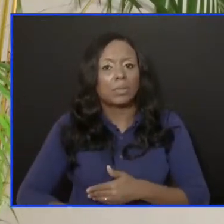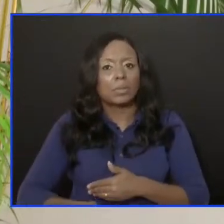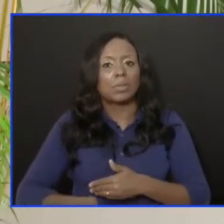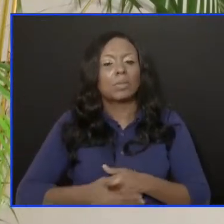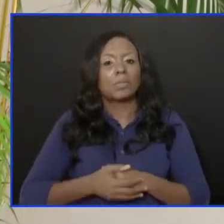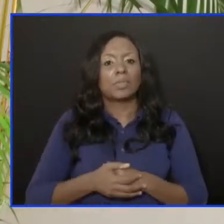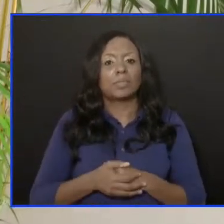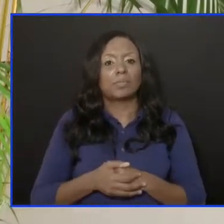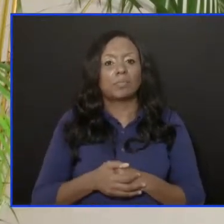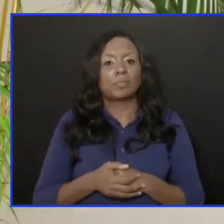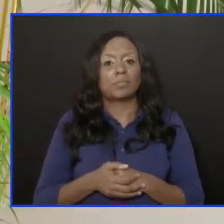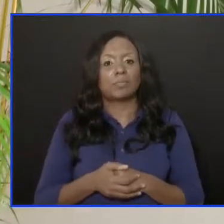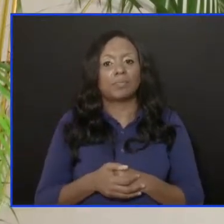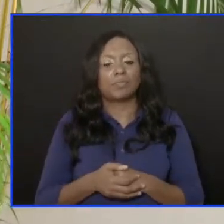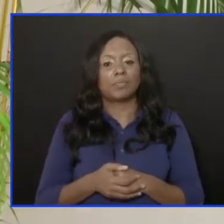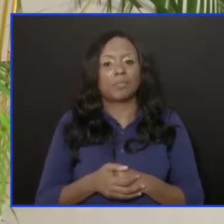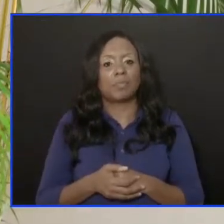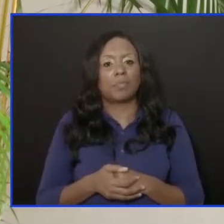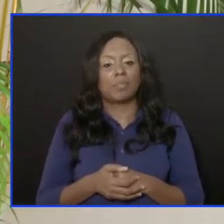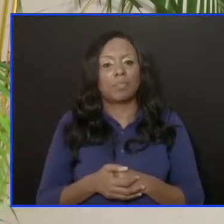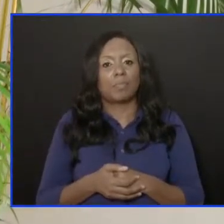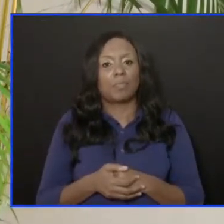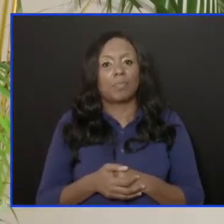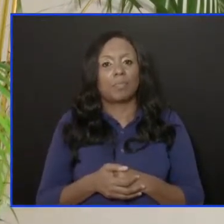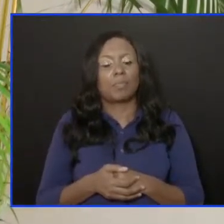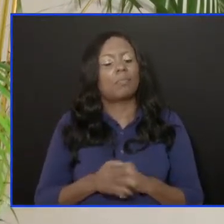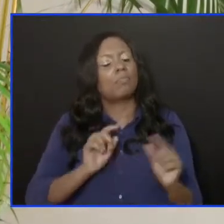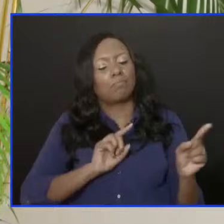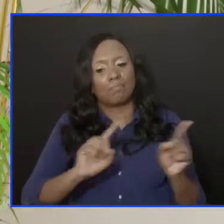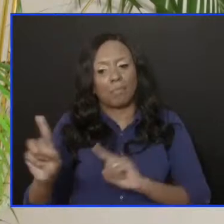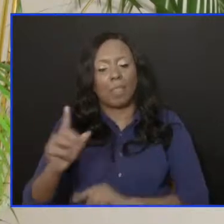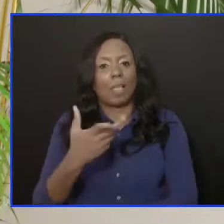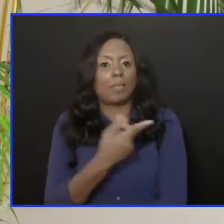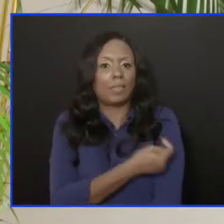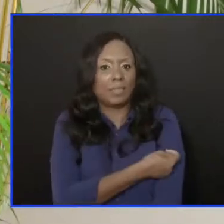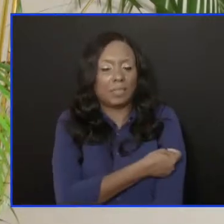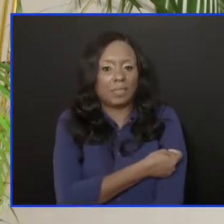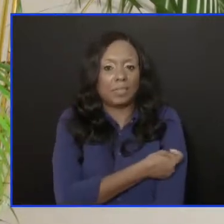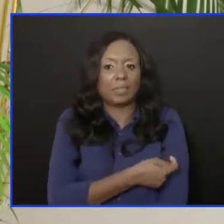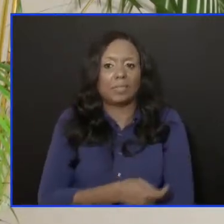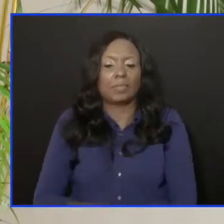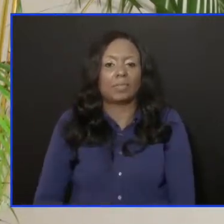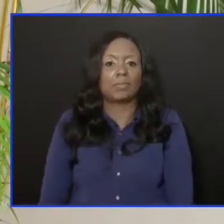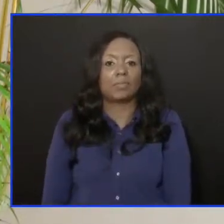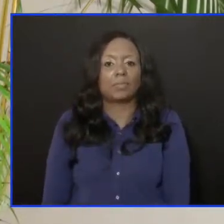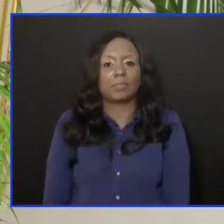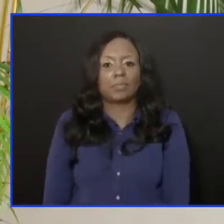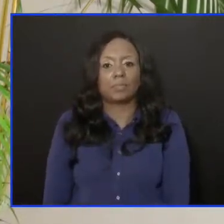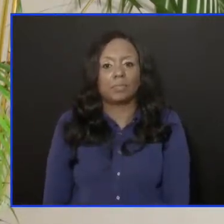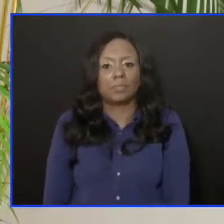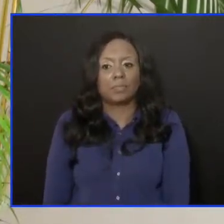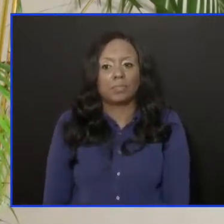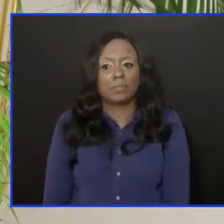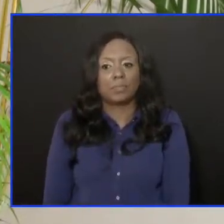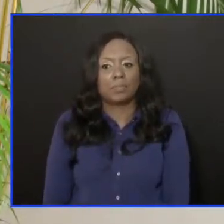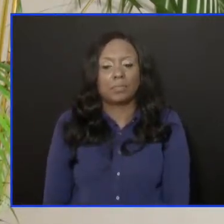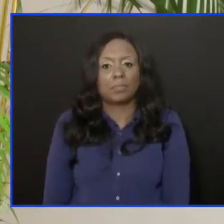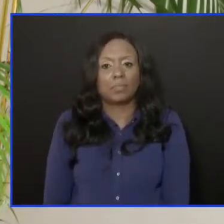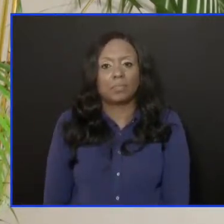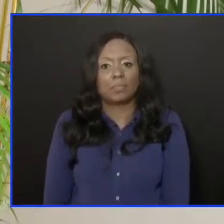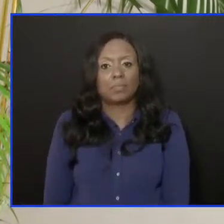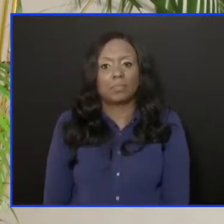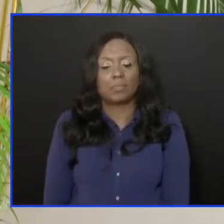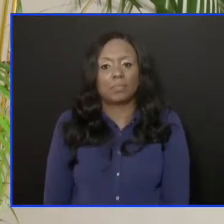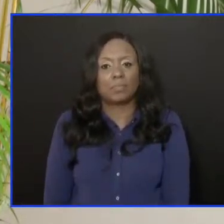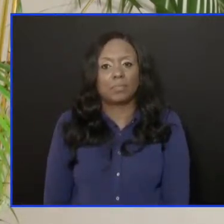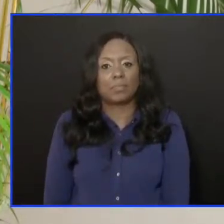you subject yourself to being vaccinated. The other issue is that in the short space of time I